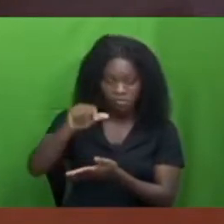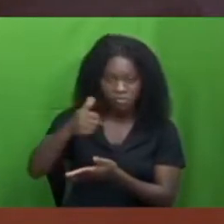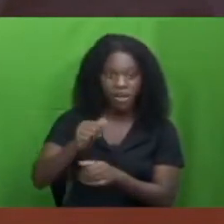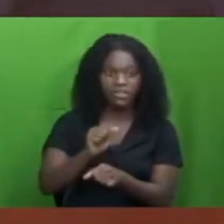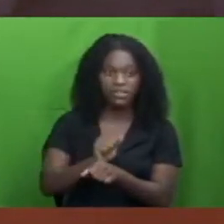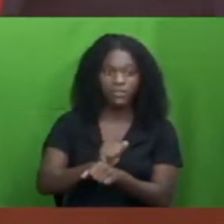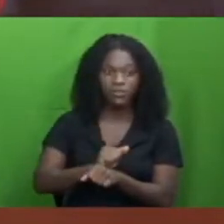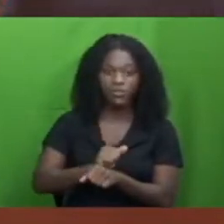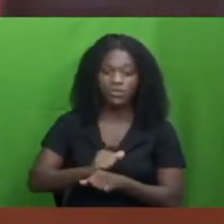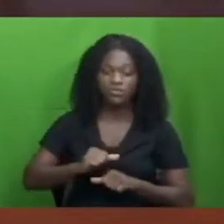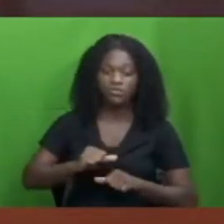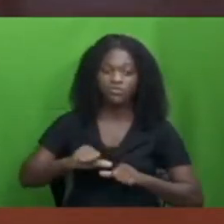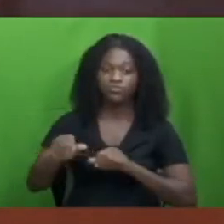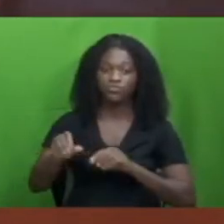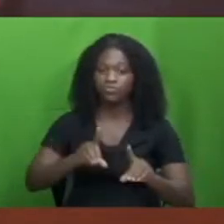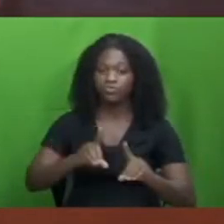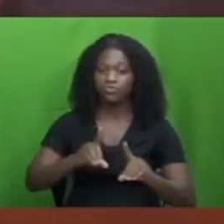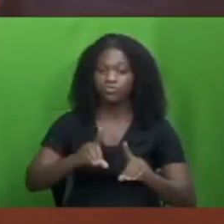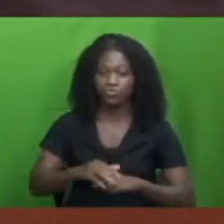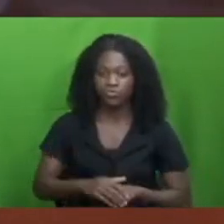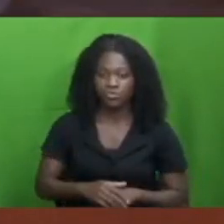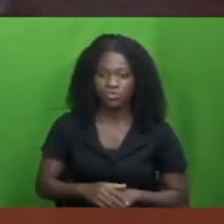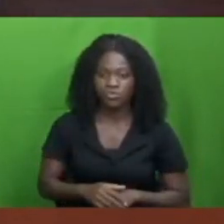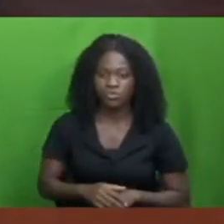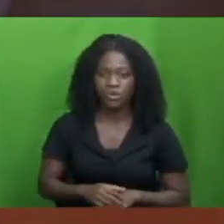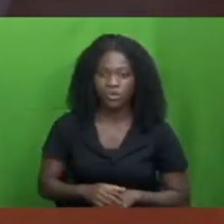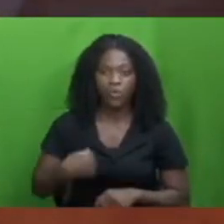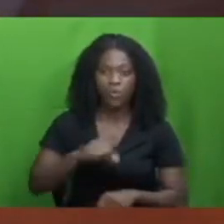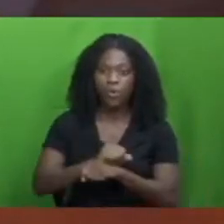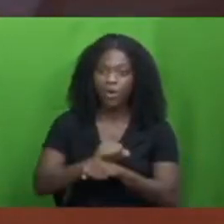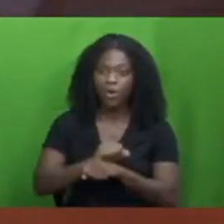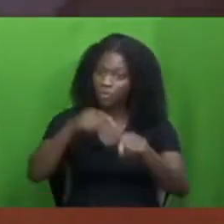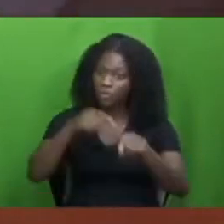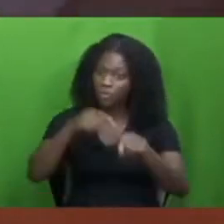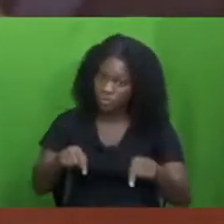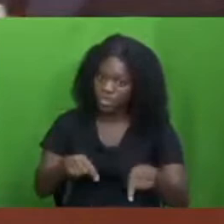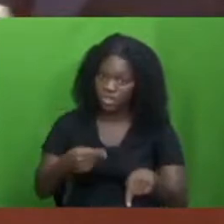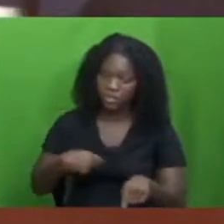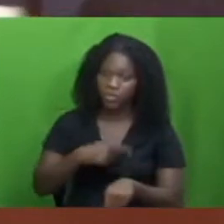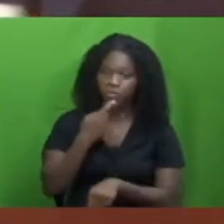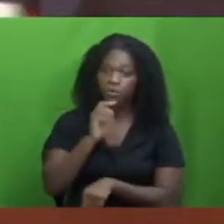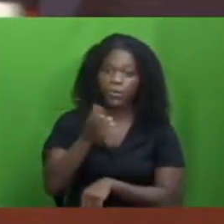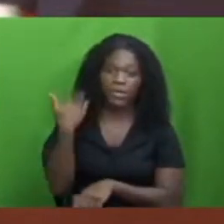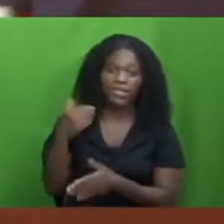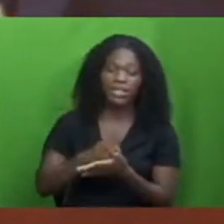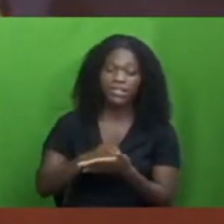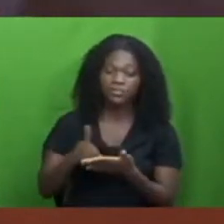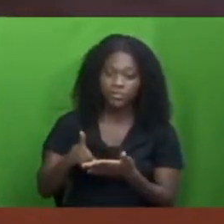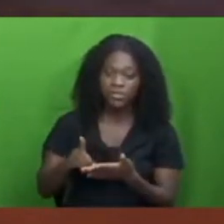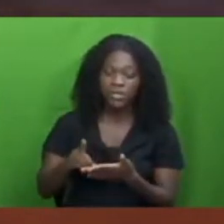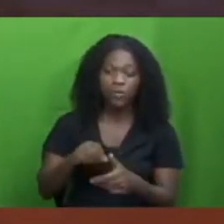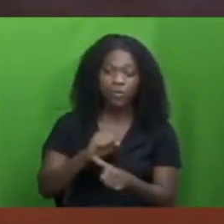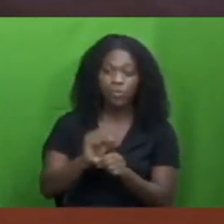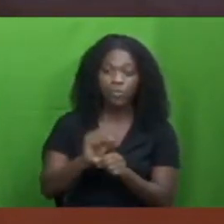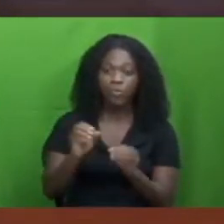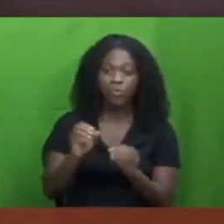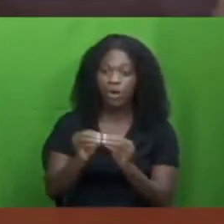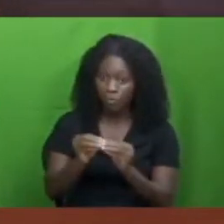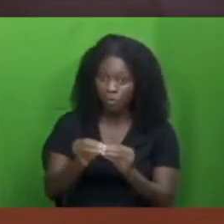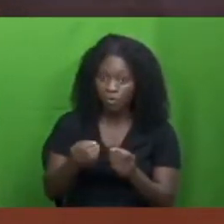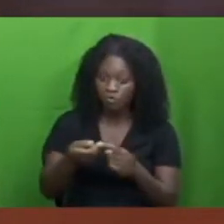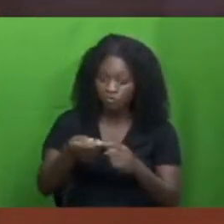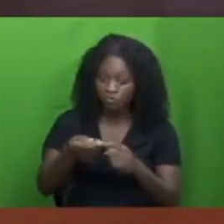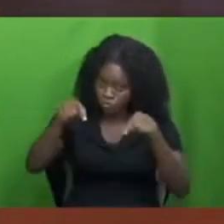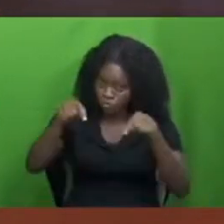here within 30 minutes for other matters to be considered. There's extended